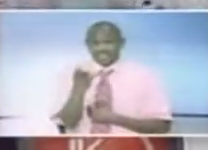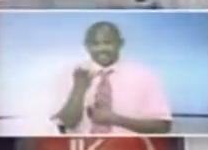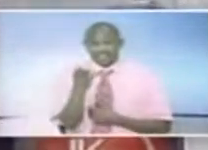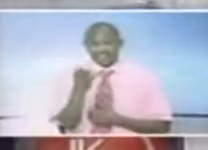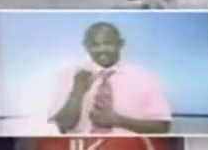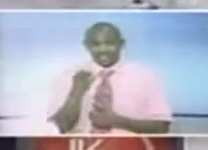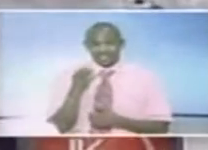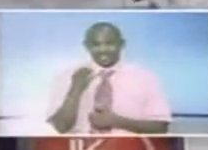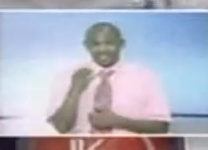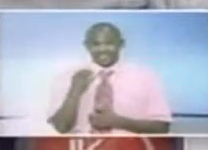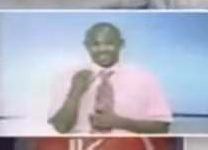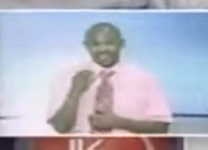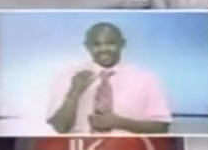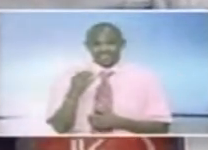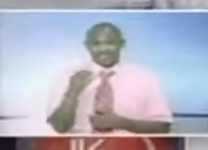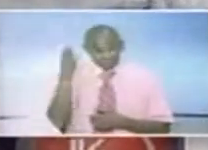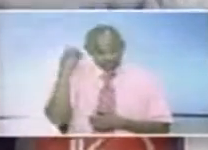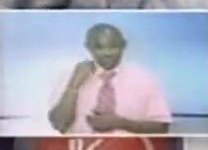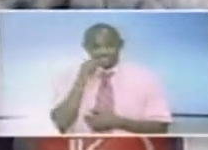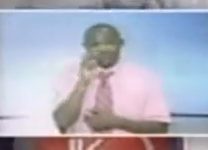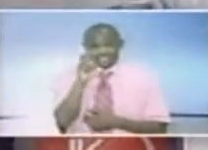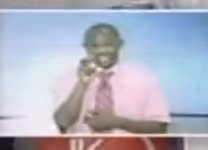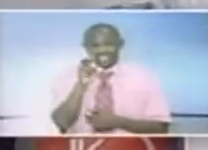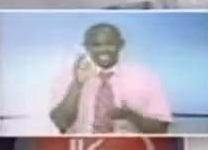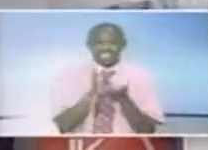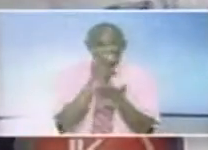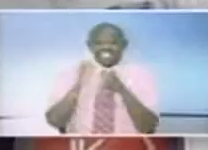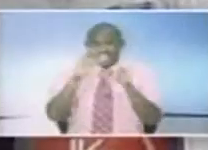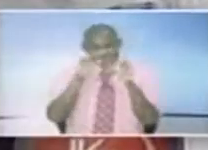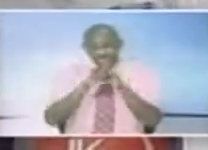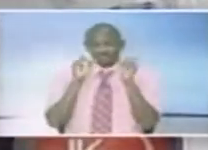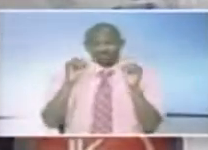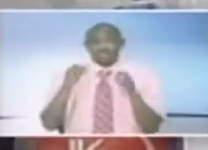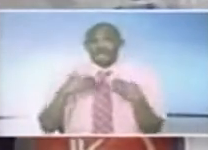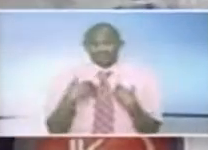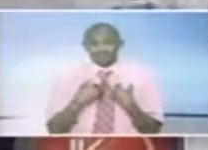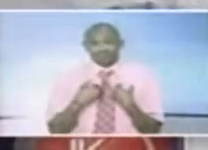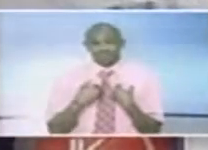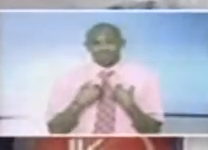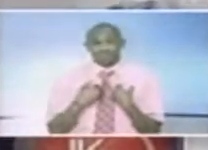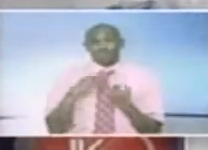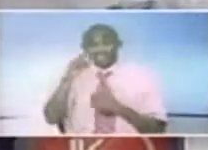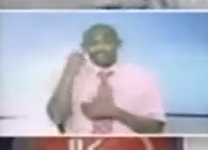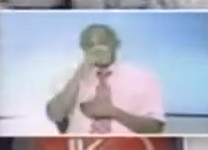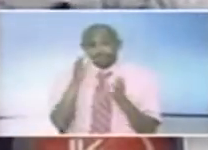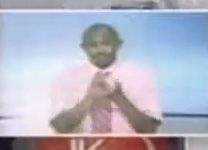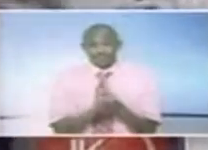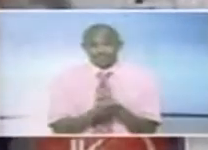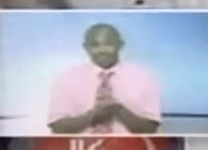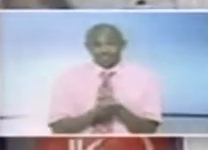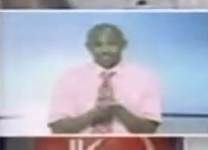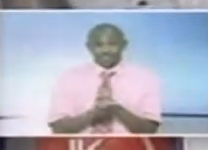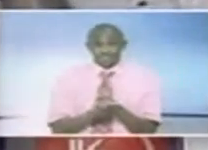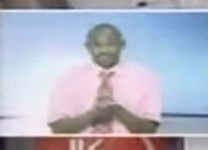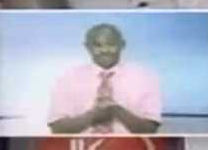I not... Okay, see, you don't share in everything. But you have one? Hey, and you haven't posted it on Facebook? You want me to